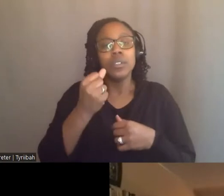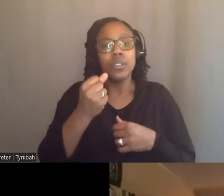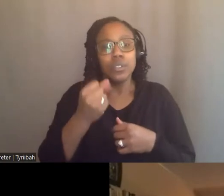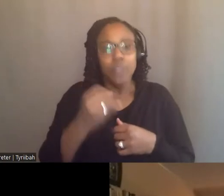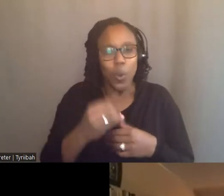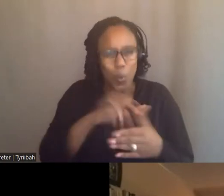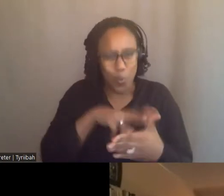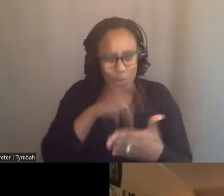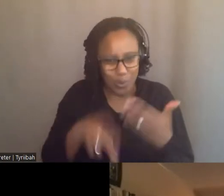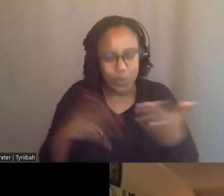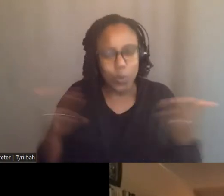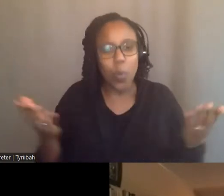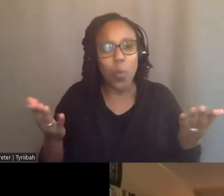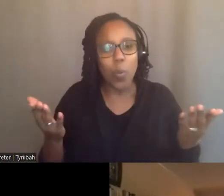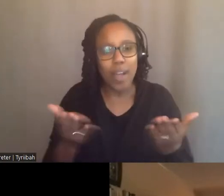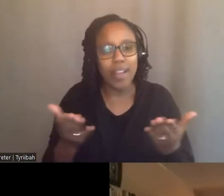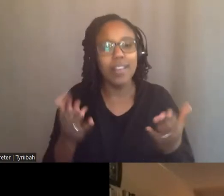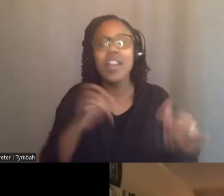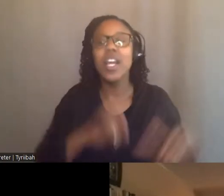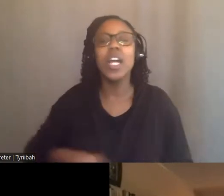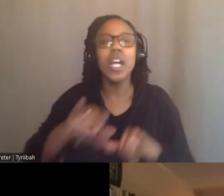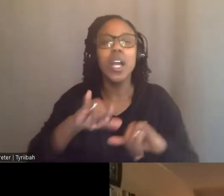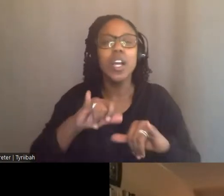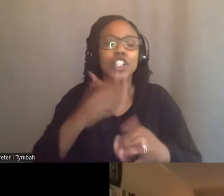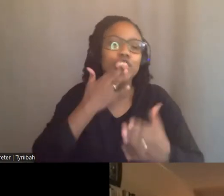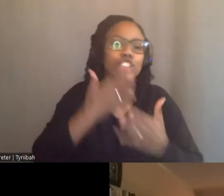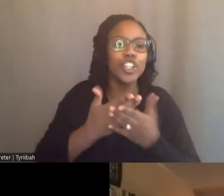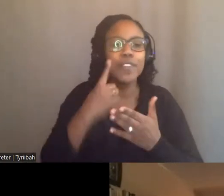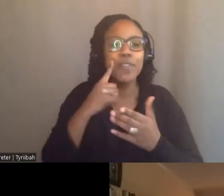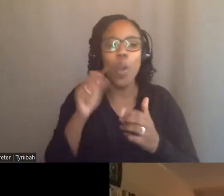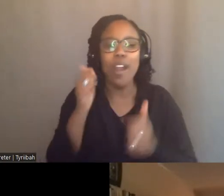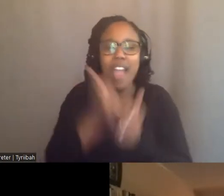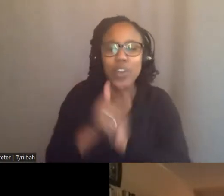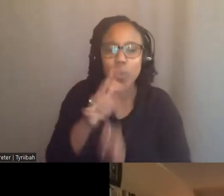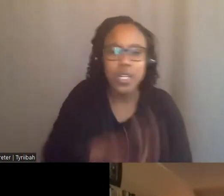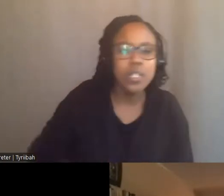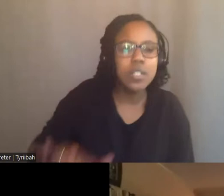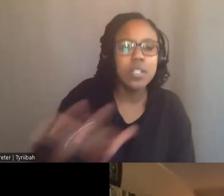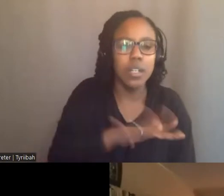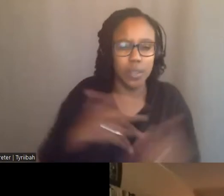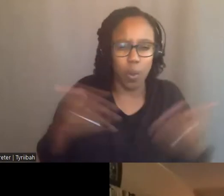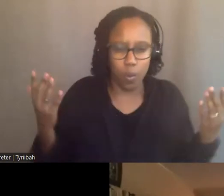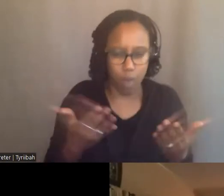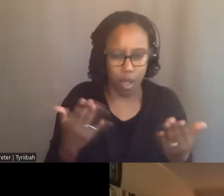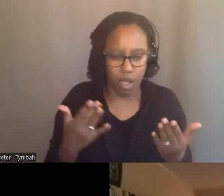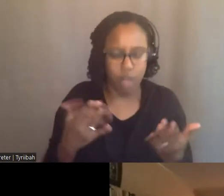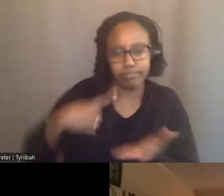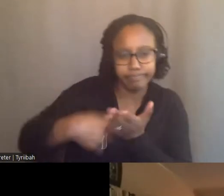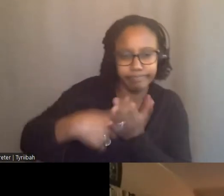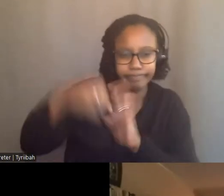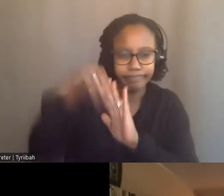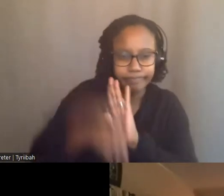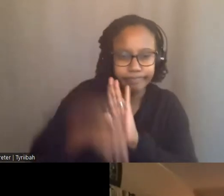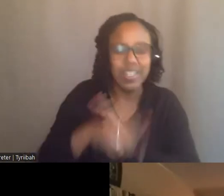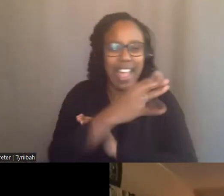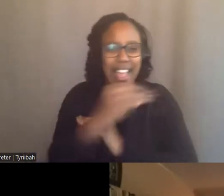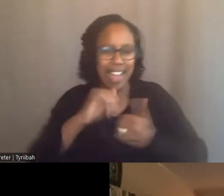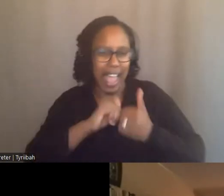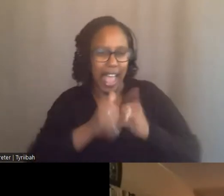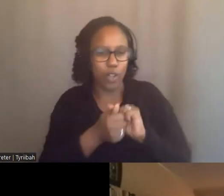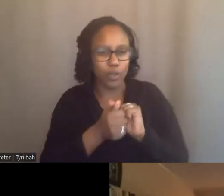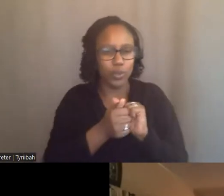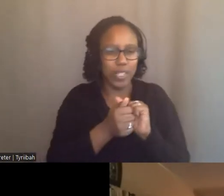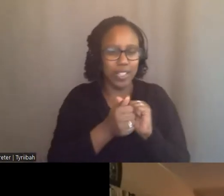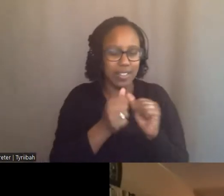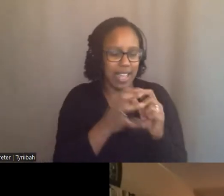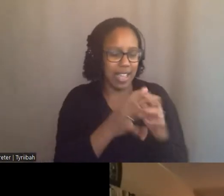expansion of services for all, something that we don't really associate with the civil rights or Black Power movements.